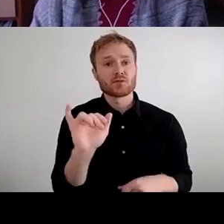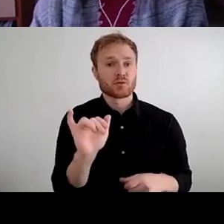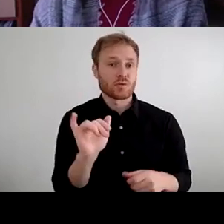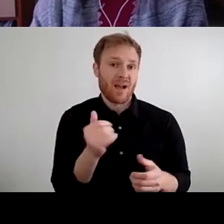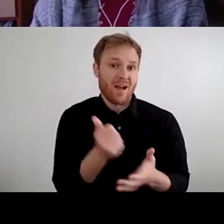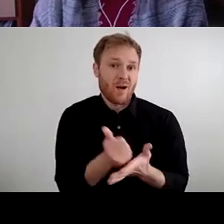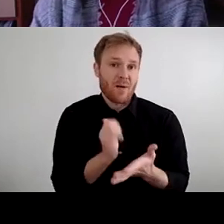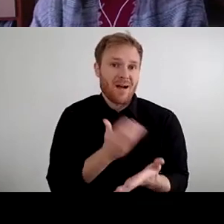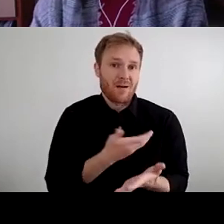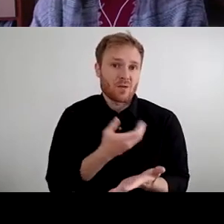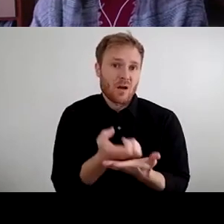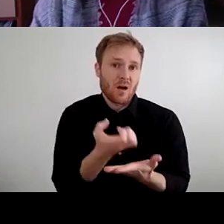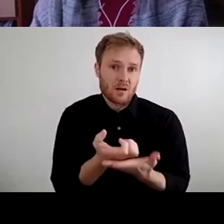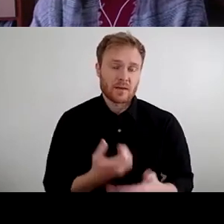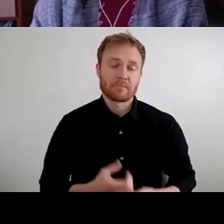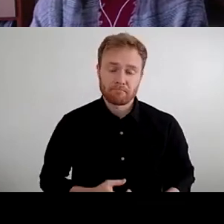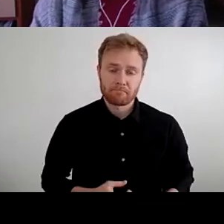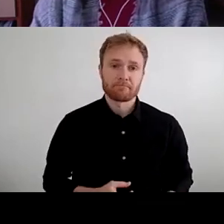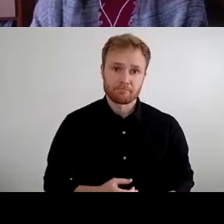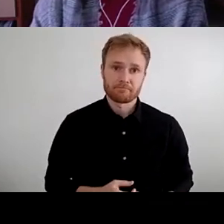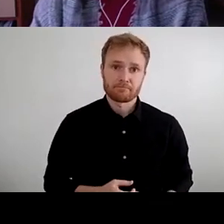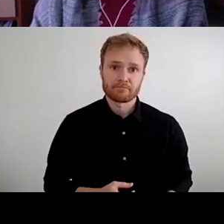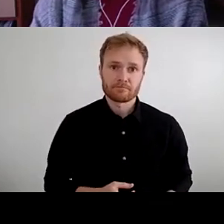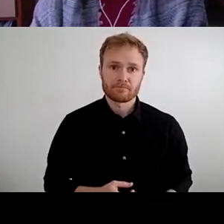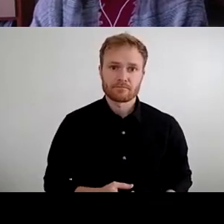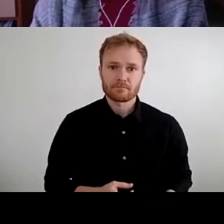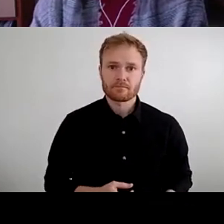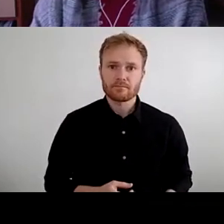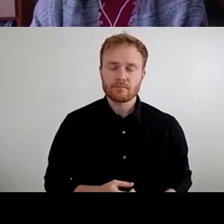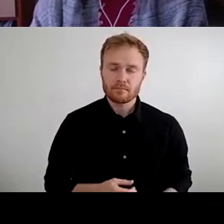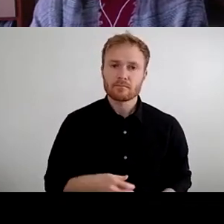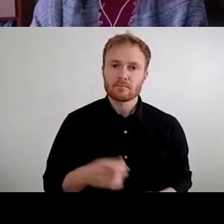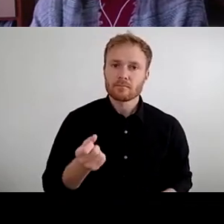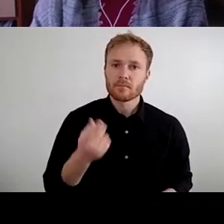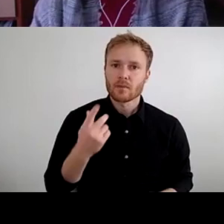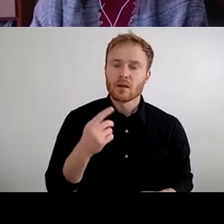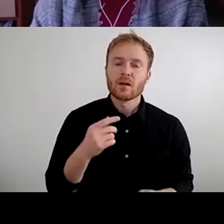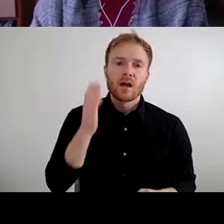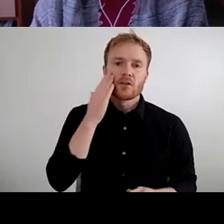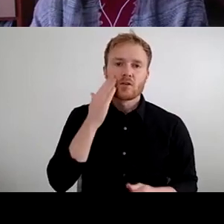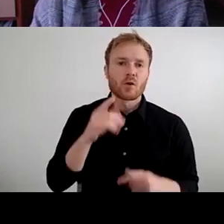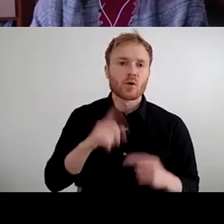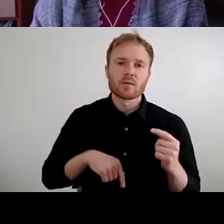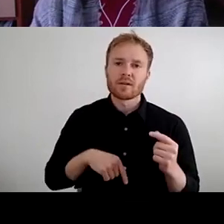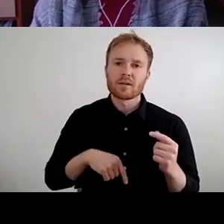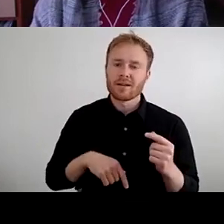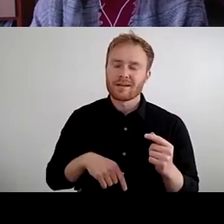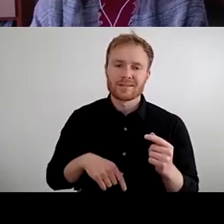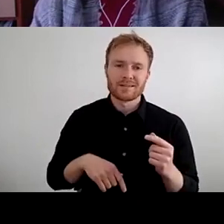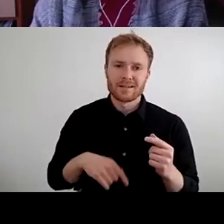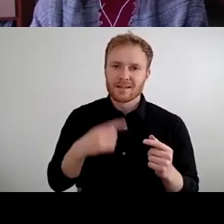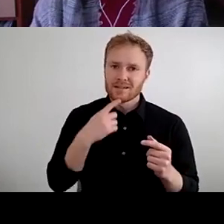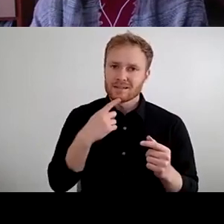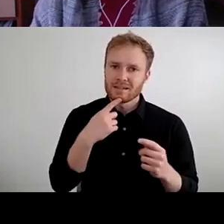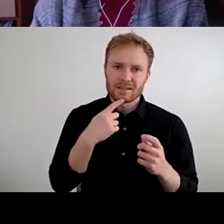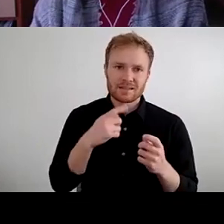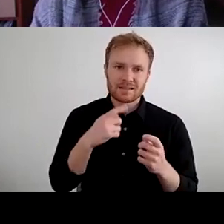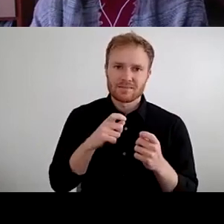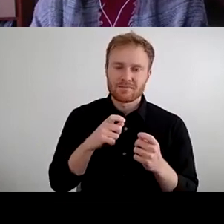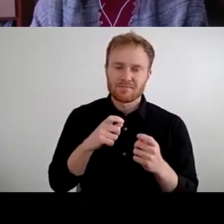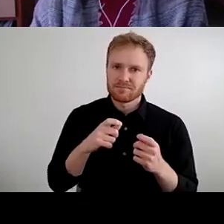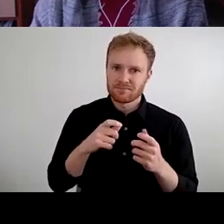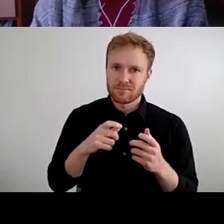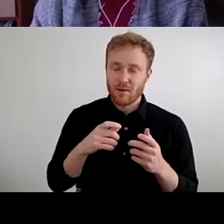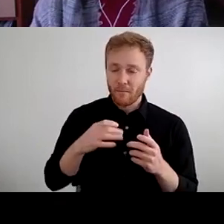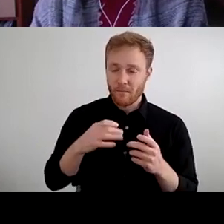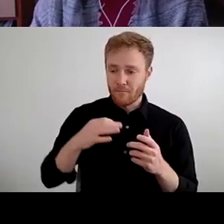for that reason, Kathy, even though we really can't put a dollar on the amount of, you know, benefits that we get from it, it's